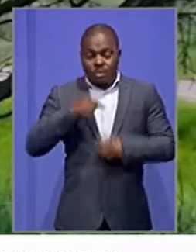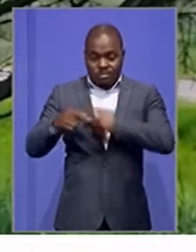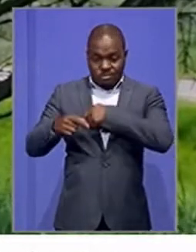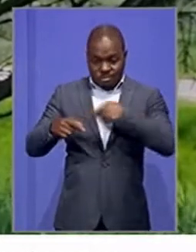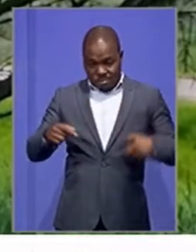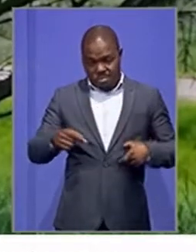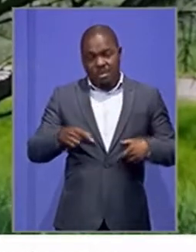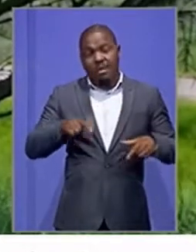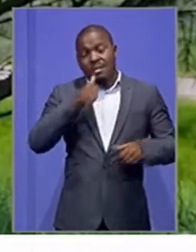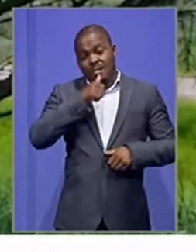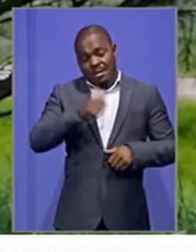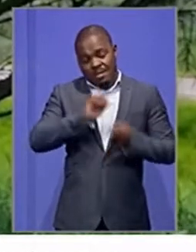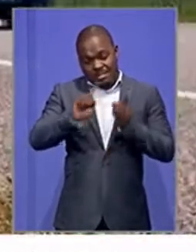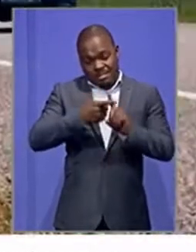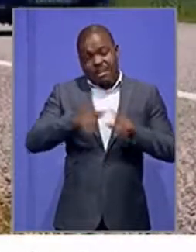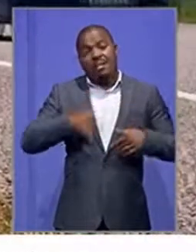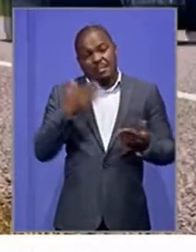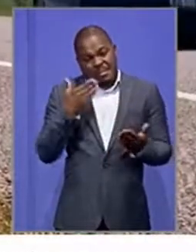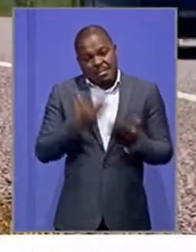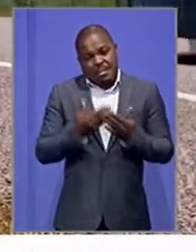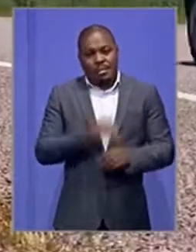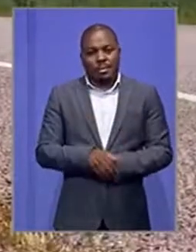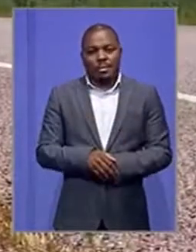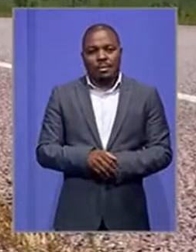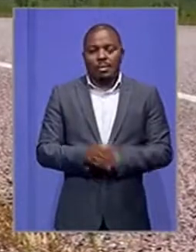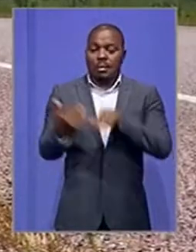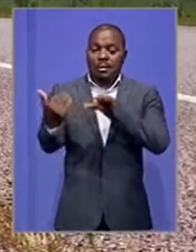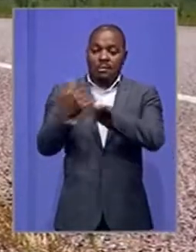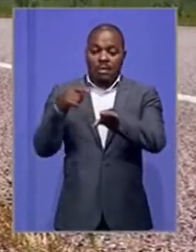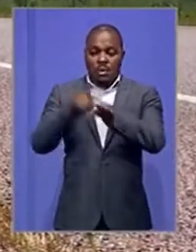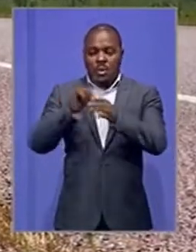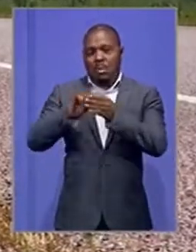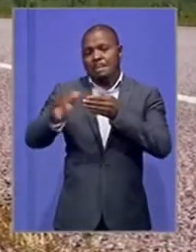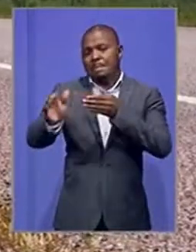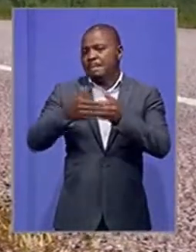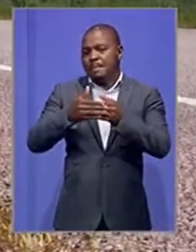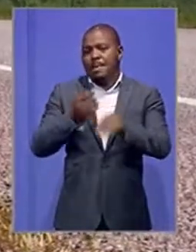to survive a car accident. Tselafefo e ne ya tswalelwa di ura